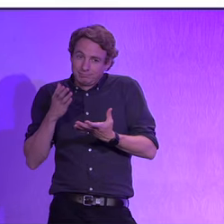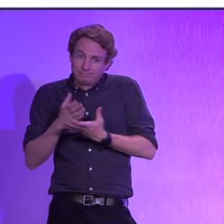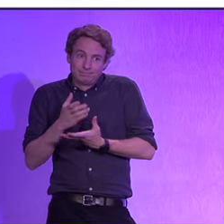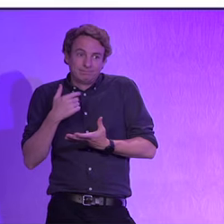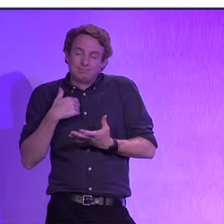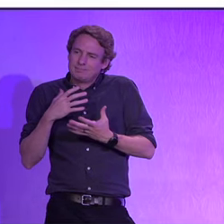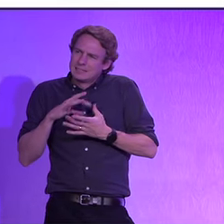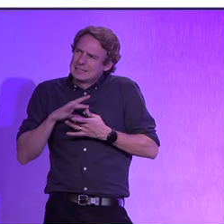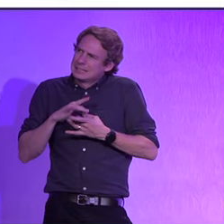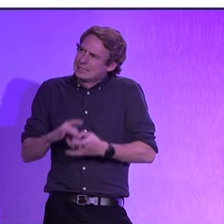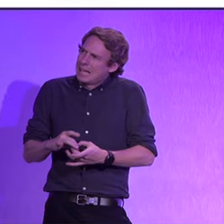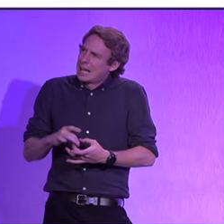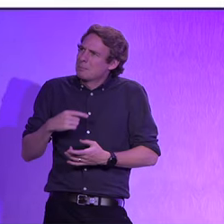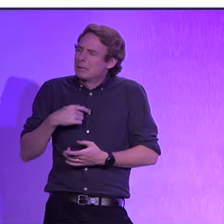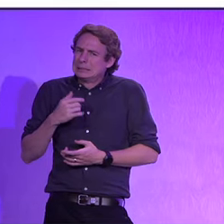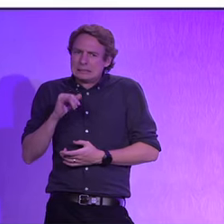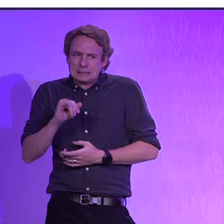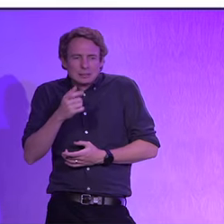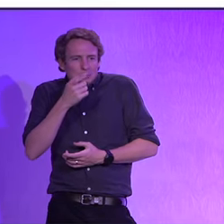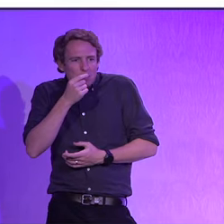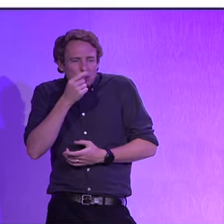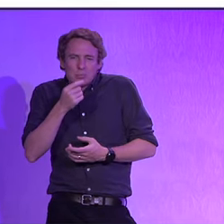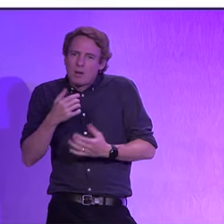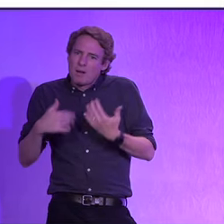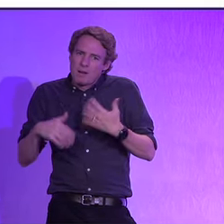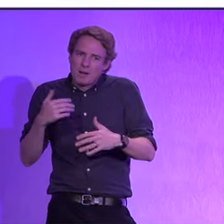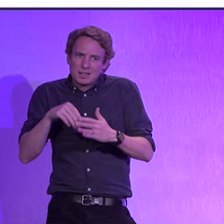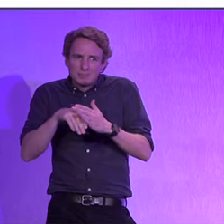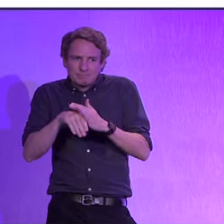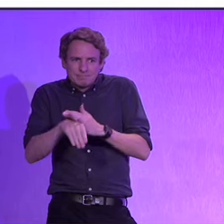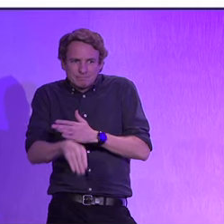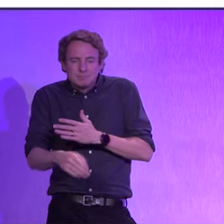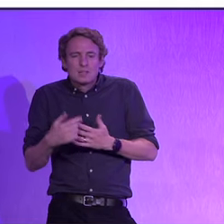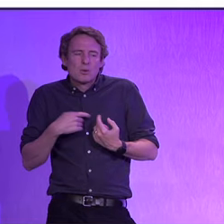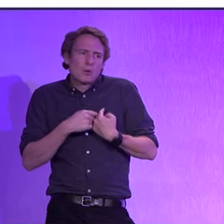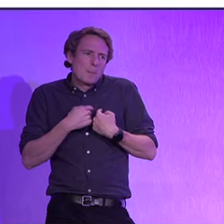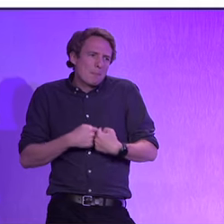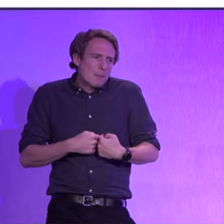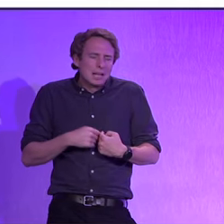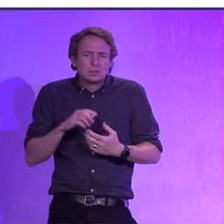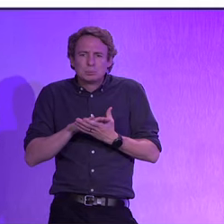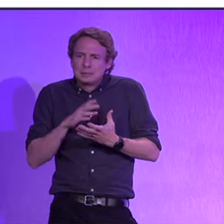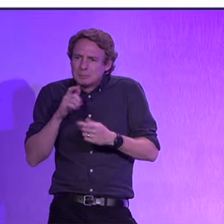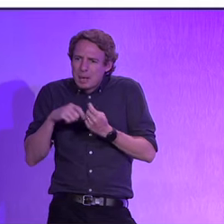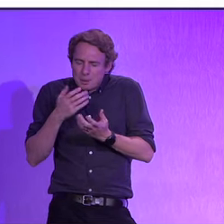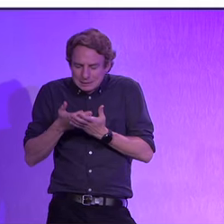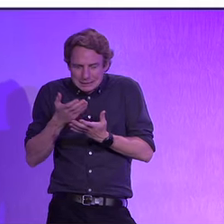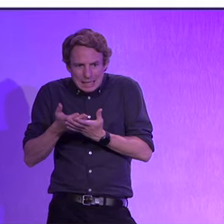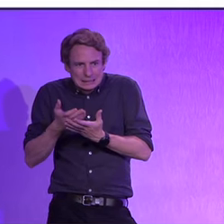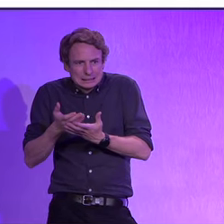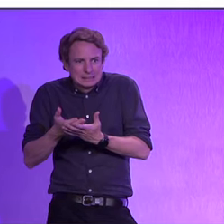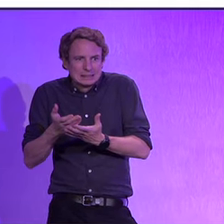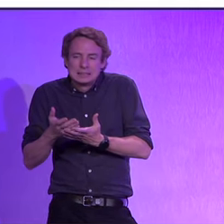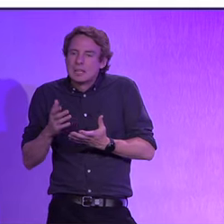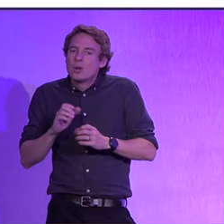Verily, an overweening attachment to a project doth harbor potential for grievous harm unto the steward thereof. Joyous passion breeds